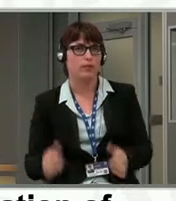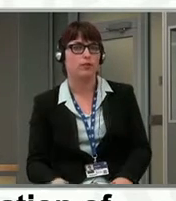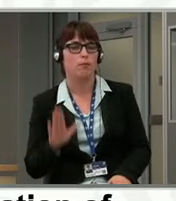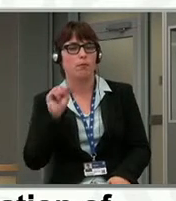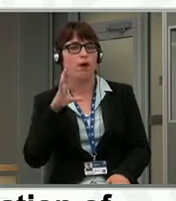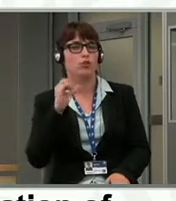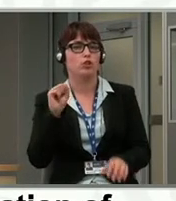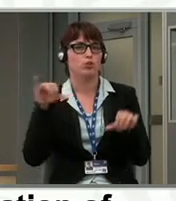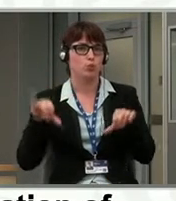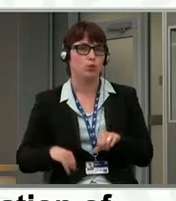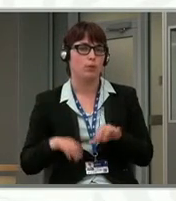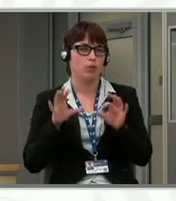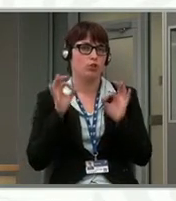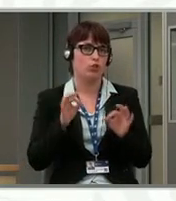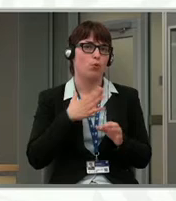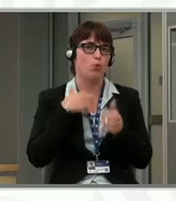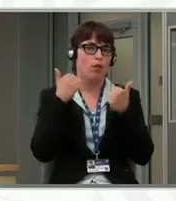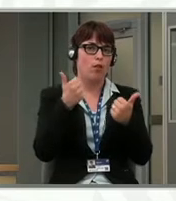successfully implement our reforms.